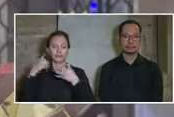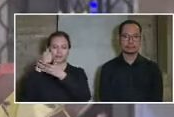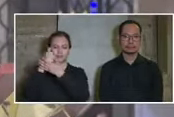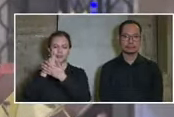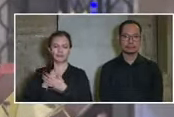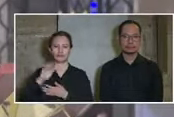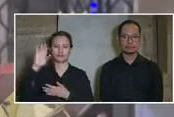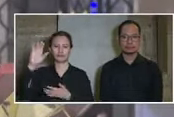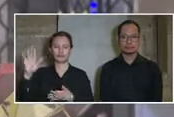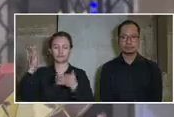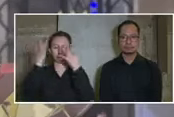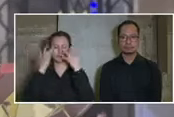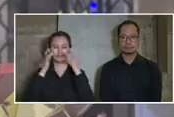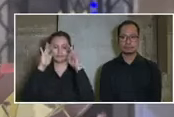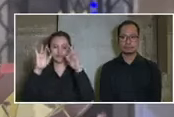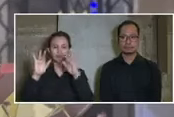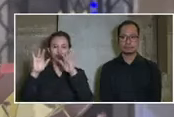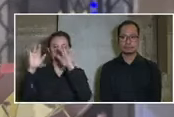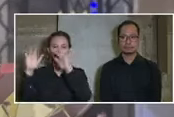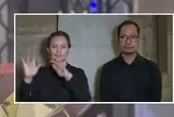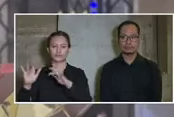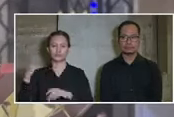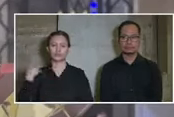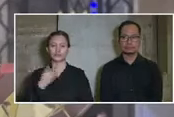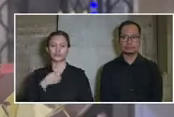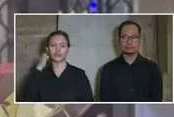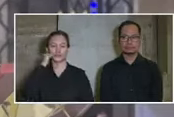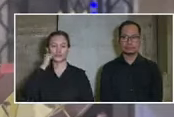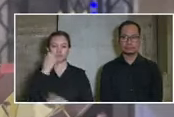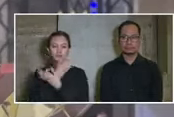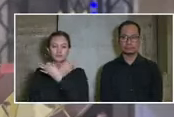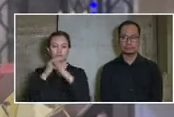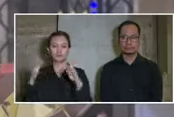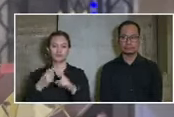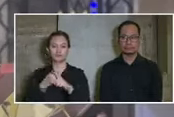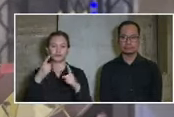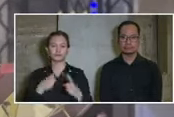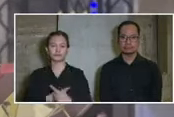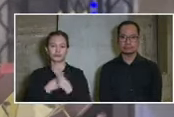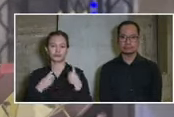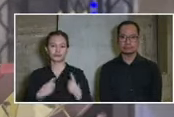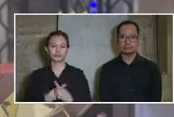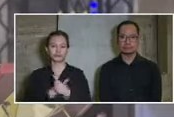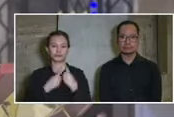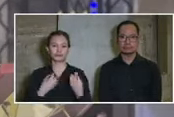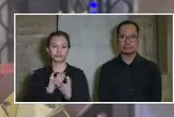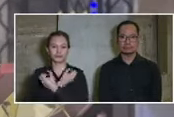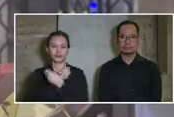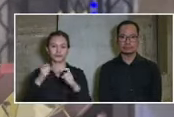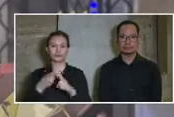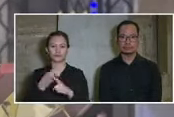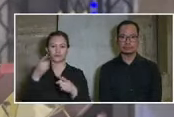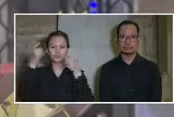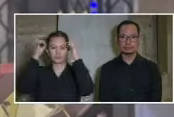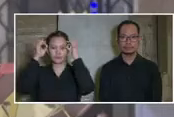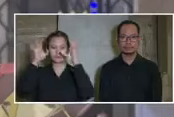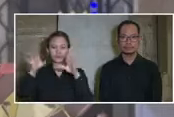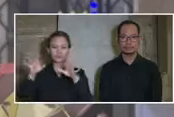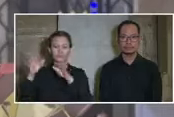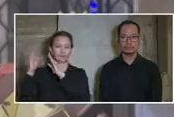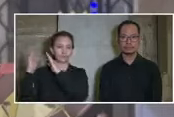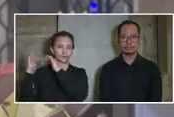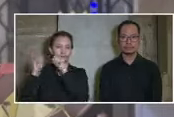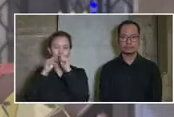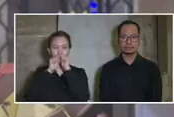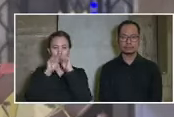of your mercy, we may be always free from sin and safe from all distress, as we await